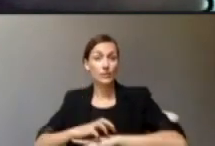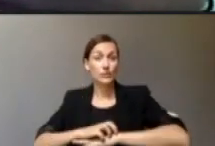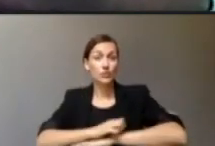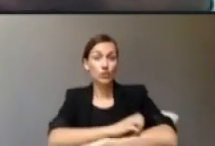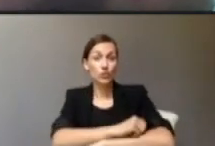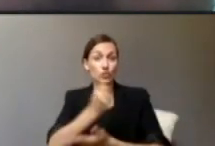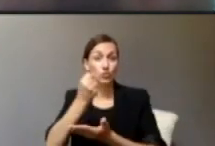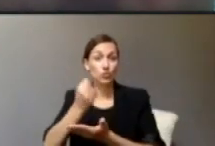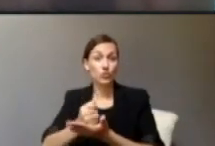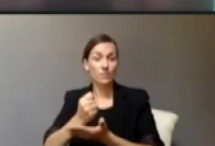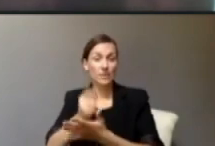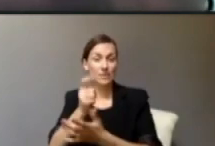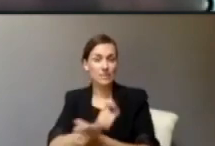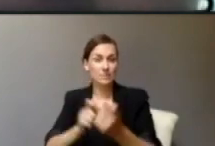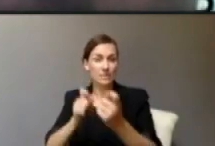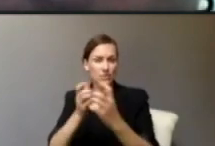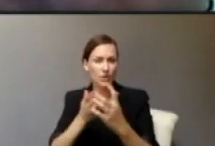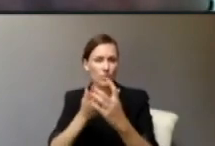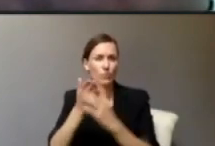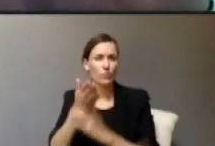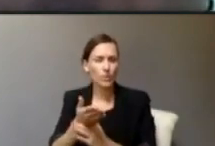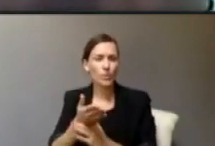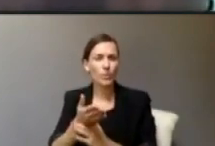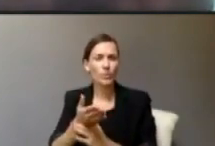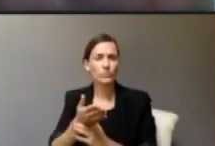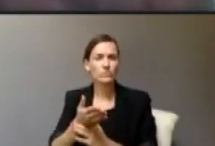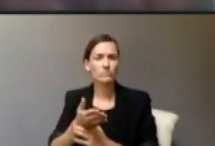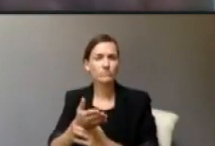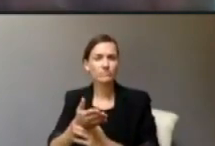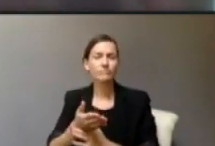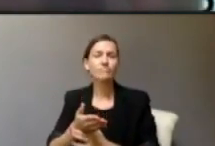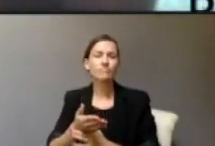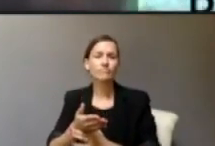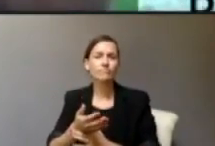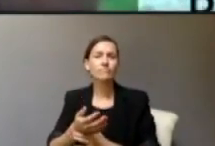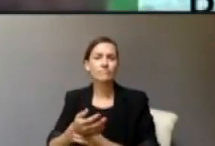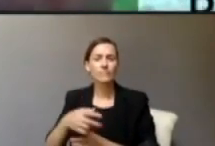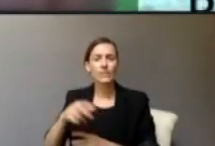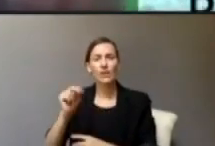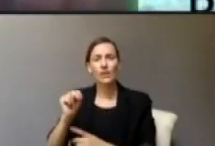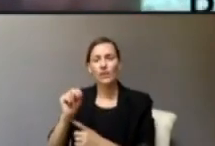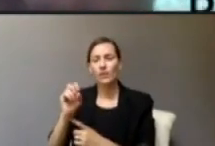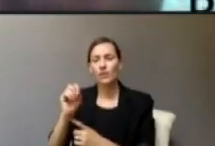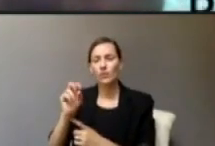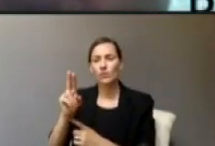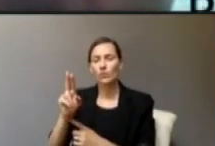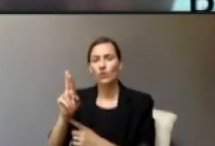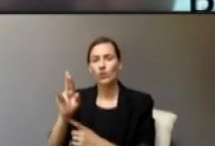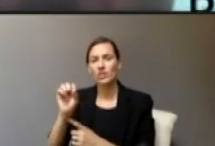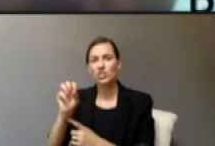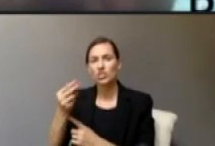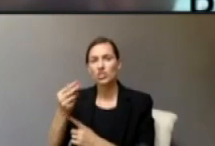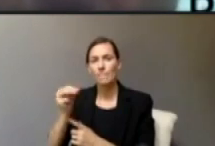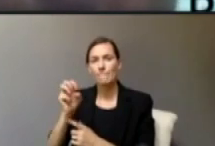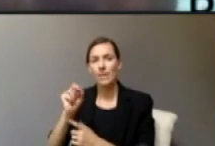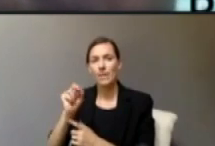through the nourishment that people who have it get? And obviously, the questions